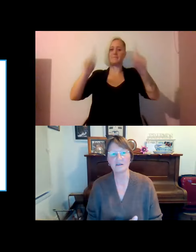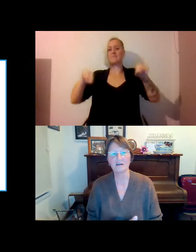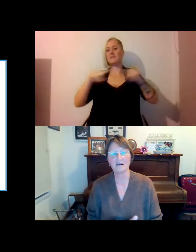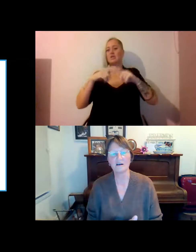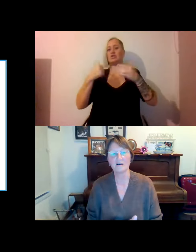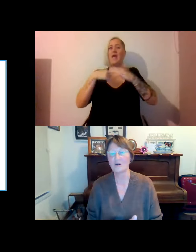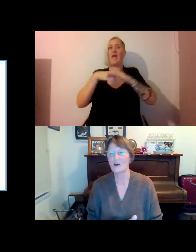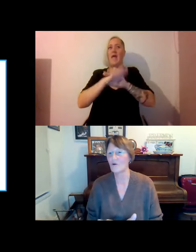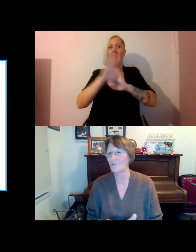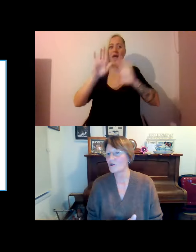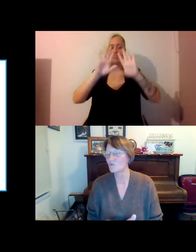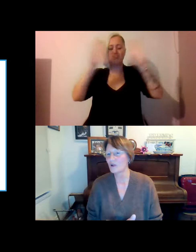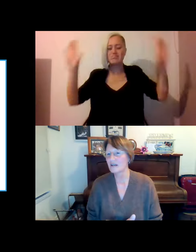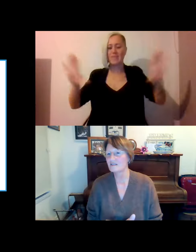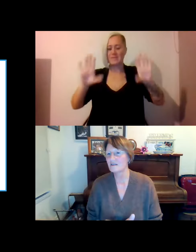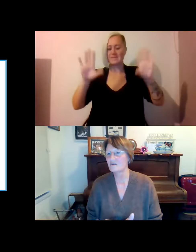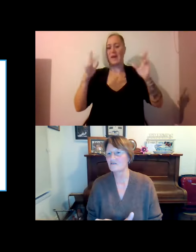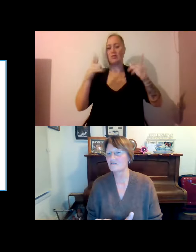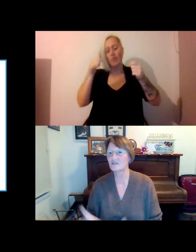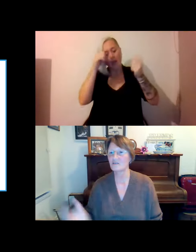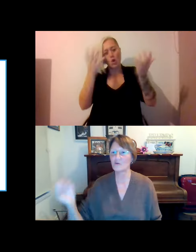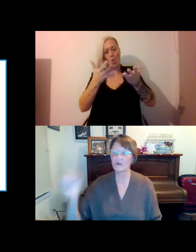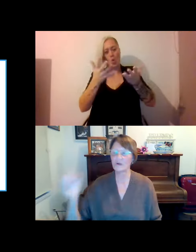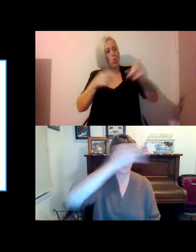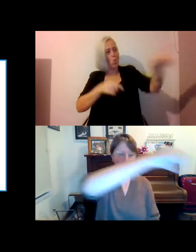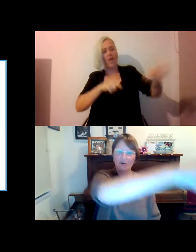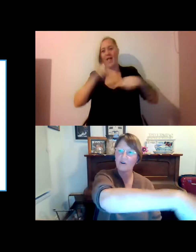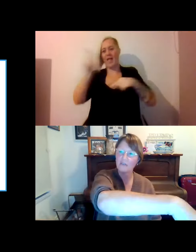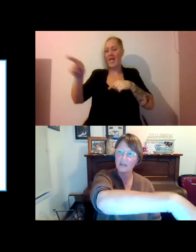using. Where you place things,